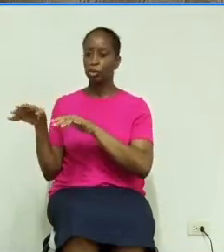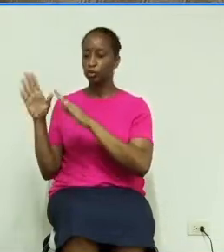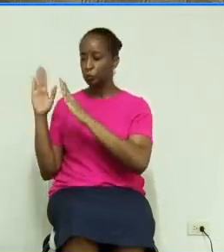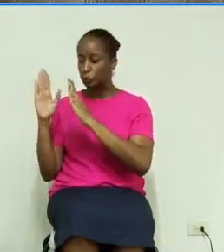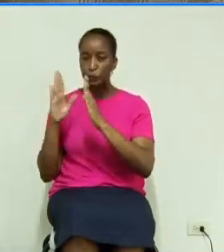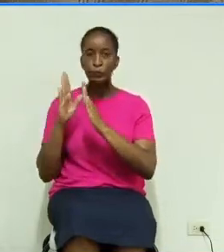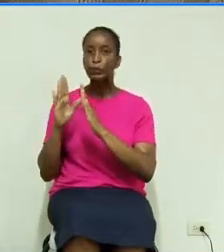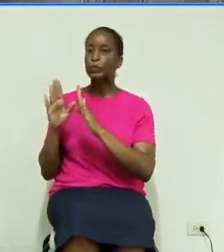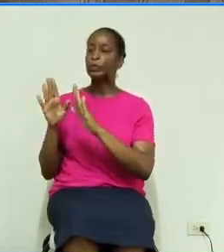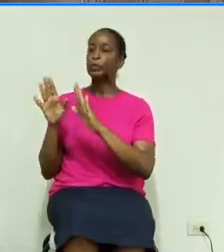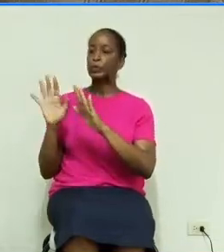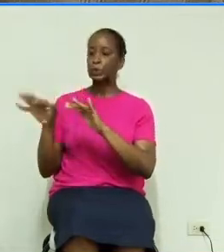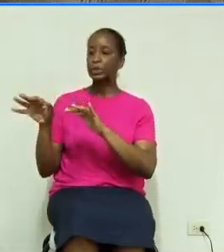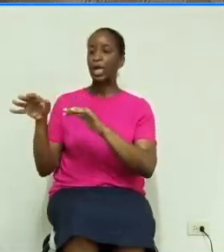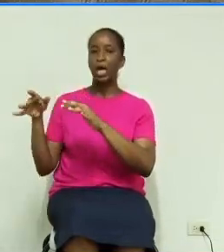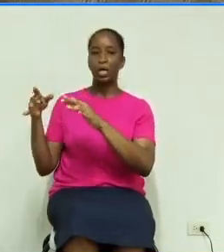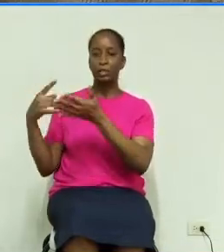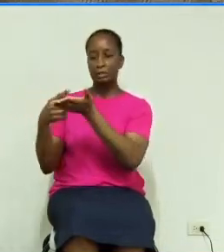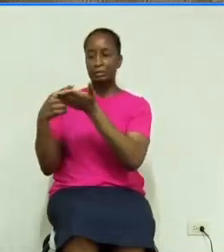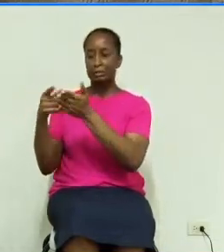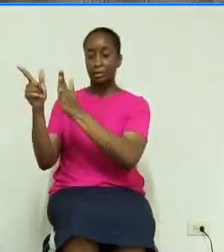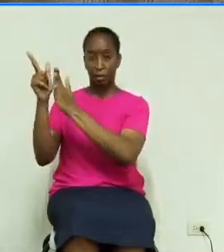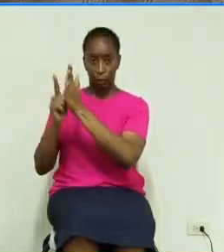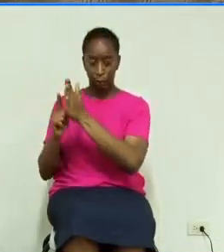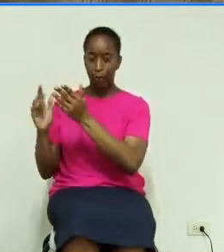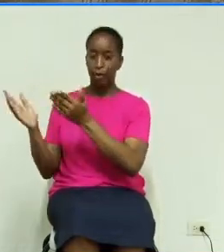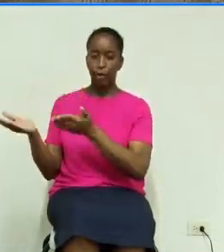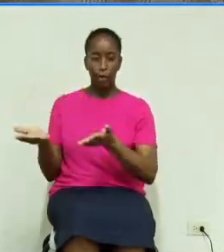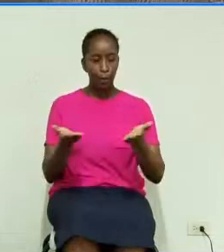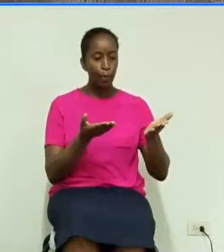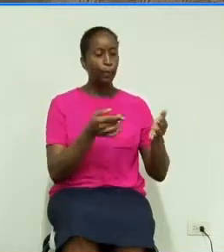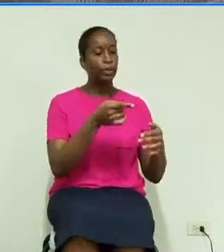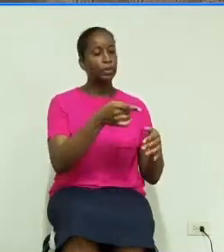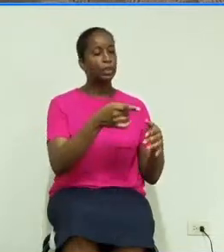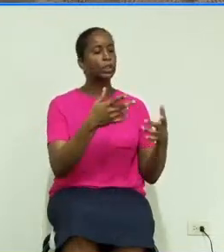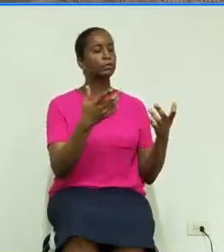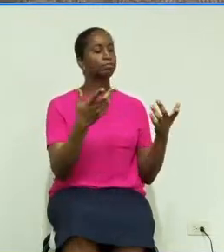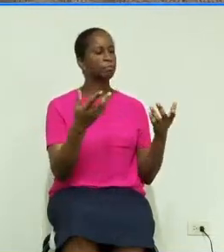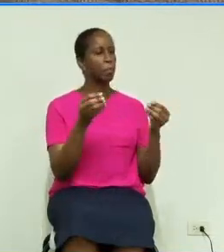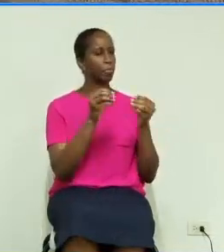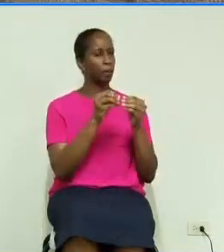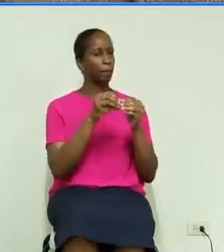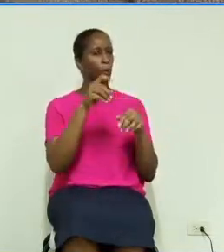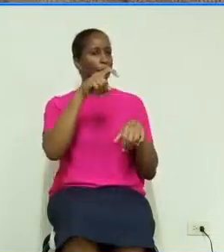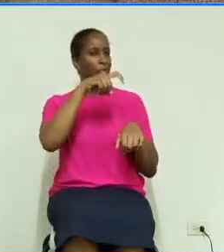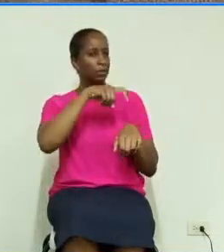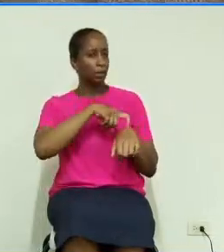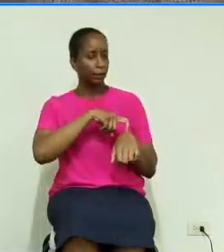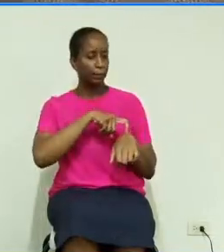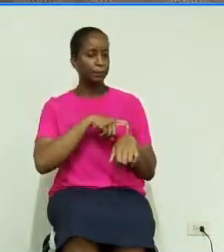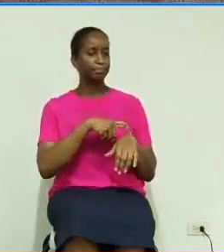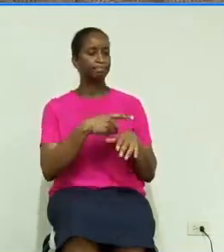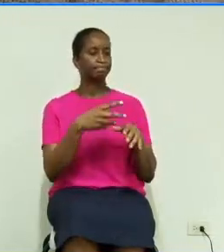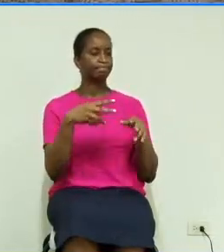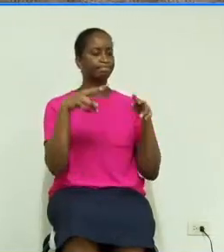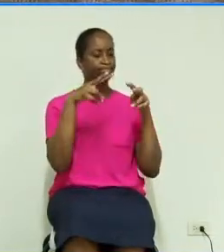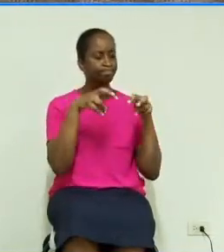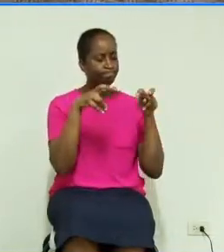lose interests that are represented in the Senate that are not necessarily represented in the House.